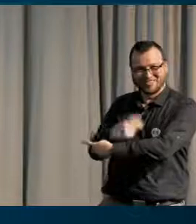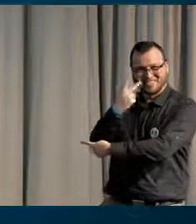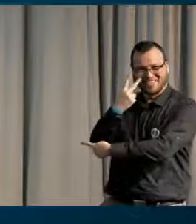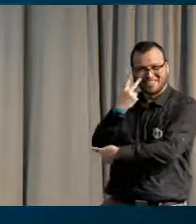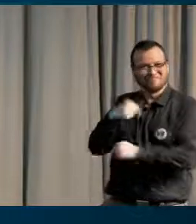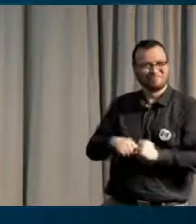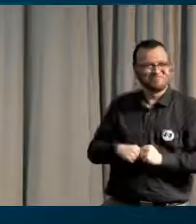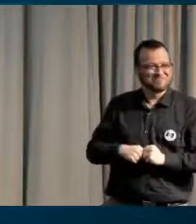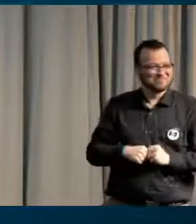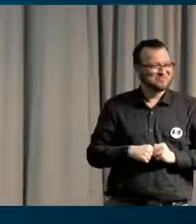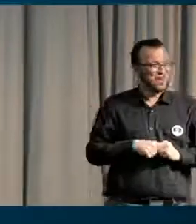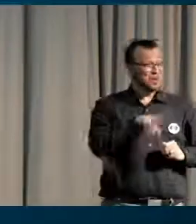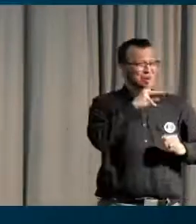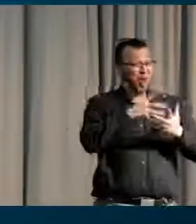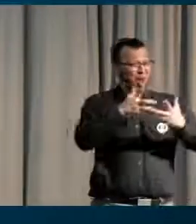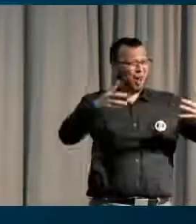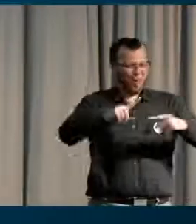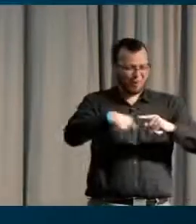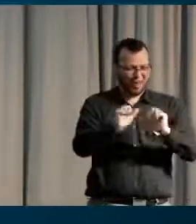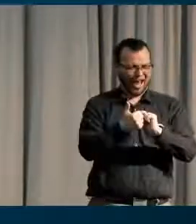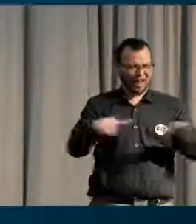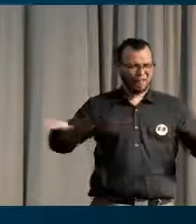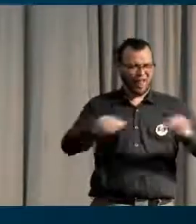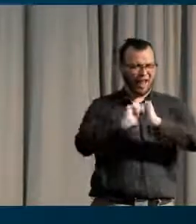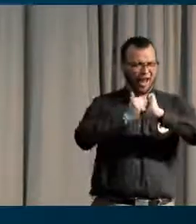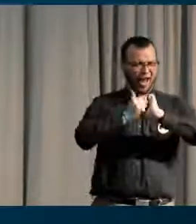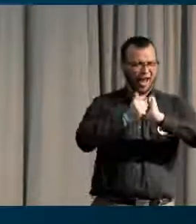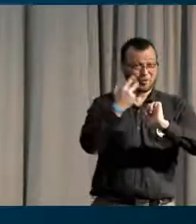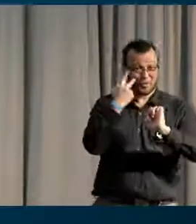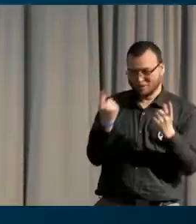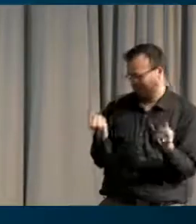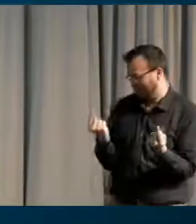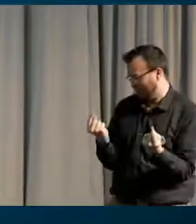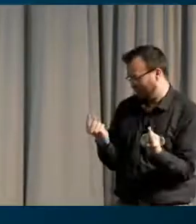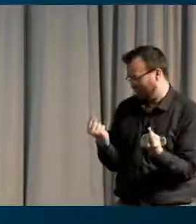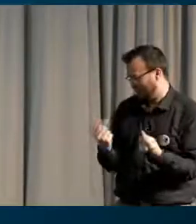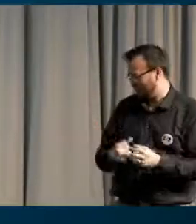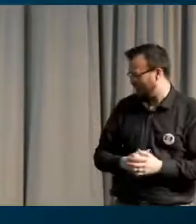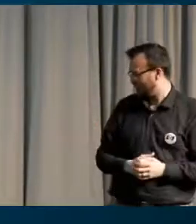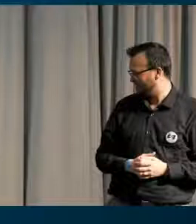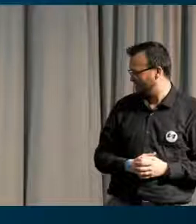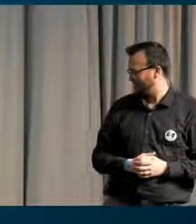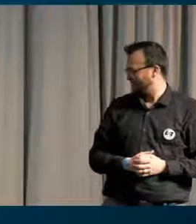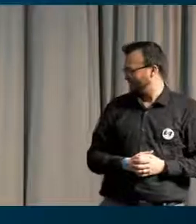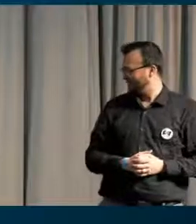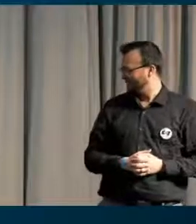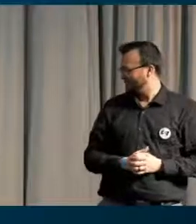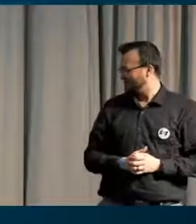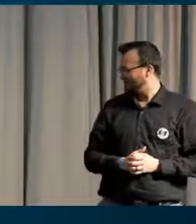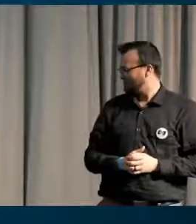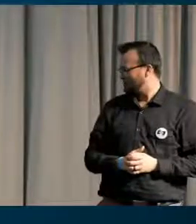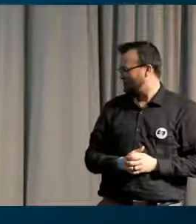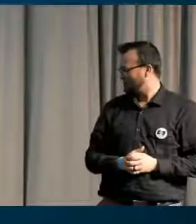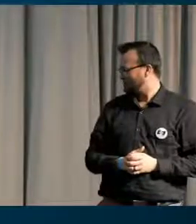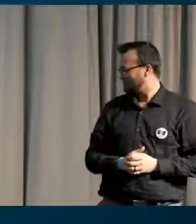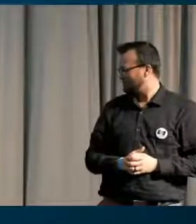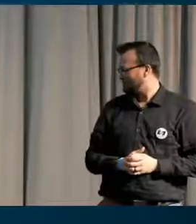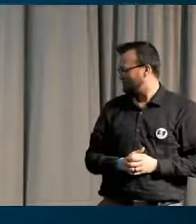So we're talking so much about how things fly. Let's see what happens with this drone over